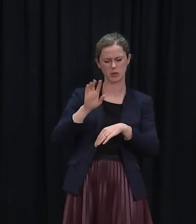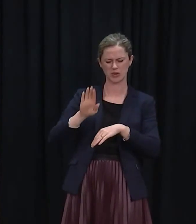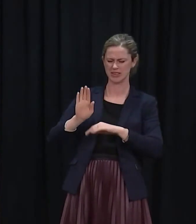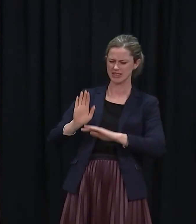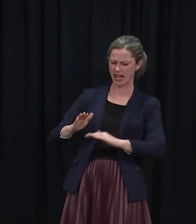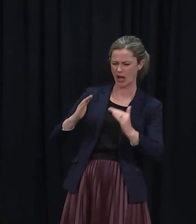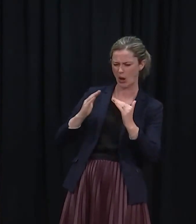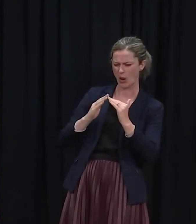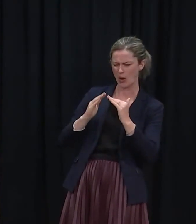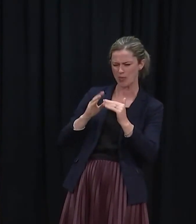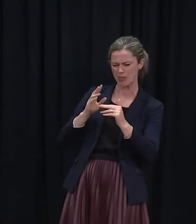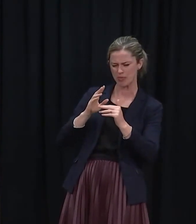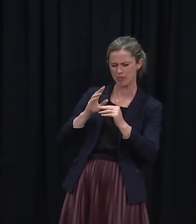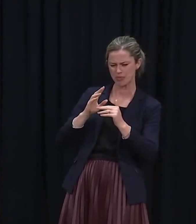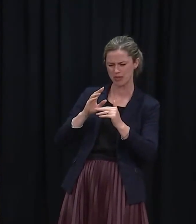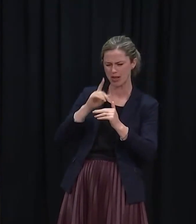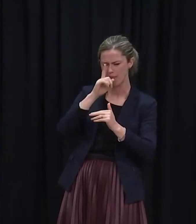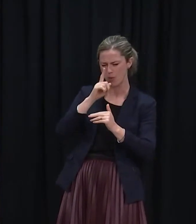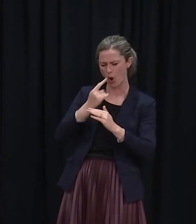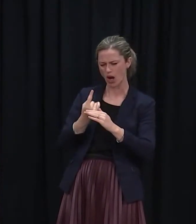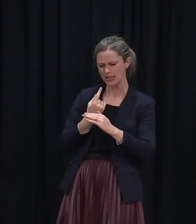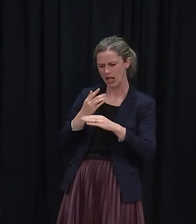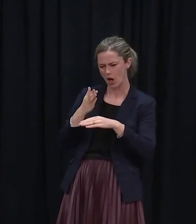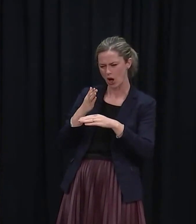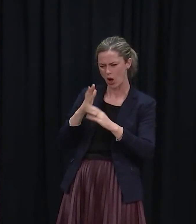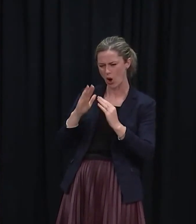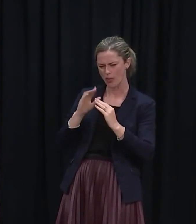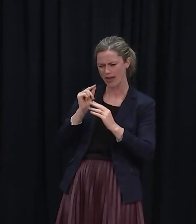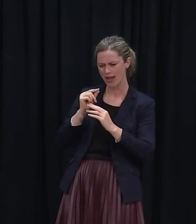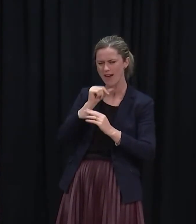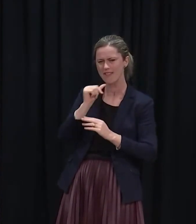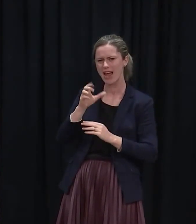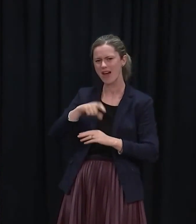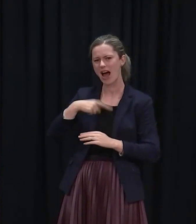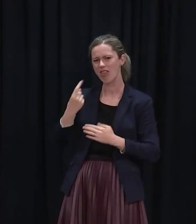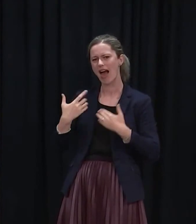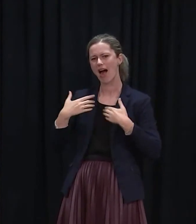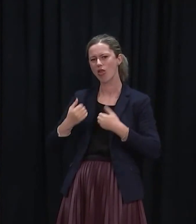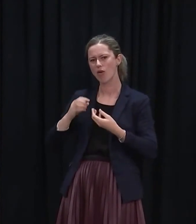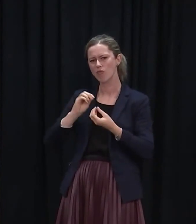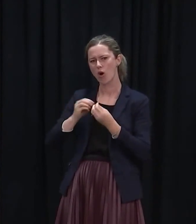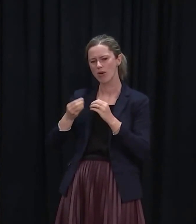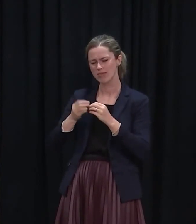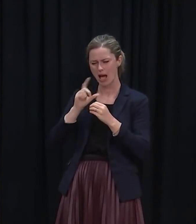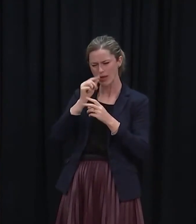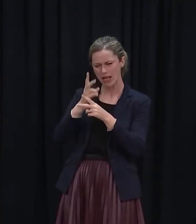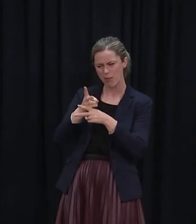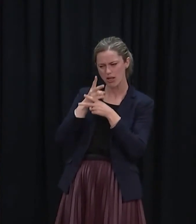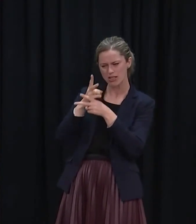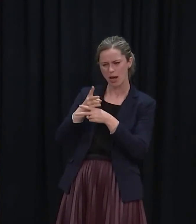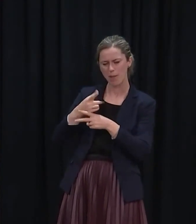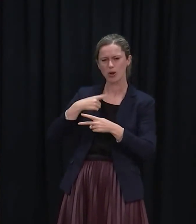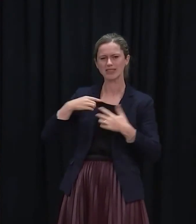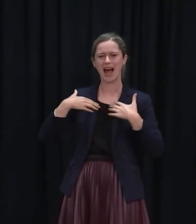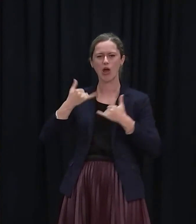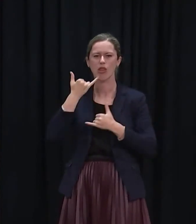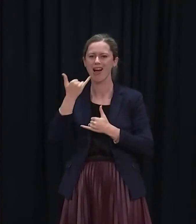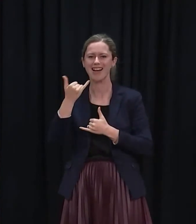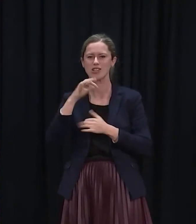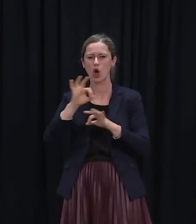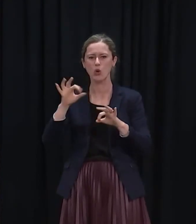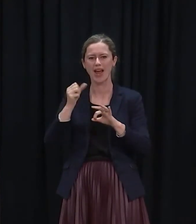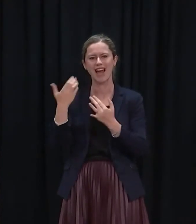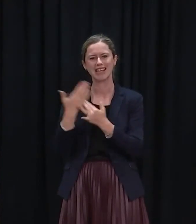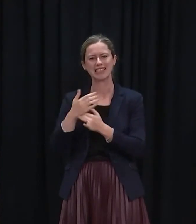to monitor cases isolating at home that have other health issues, because Healthline doesn't necessarily have access to their medical records and